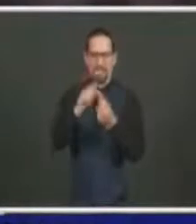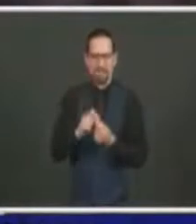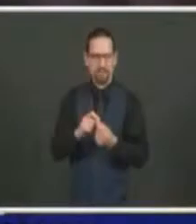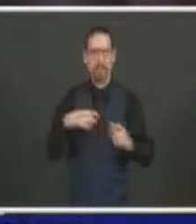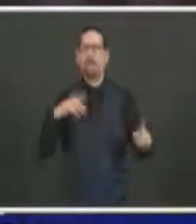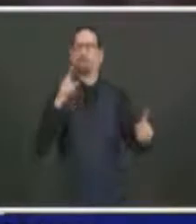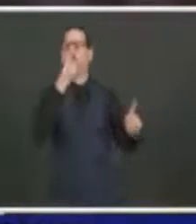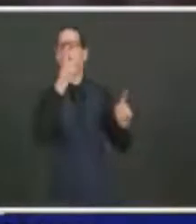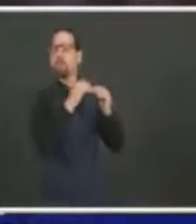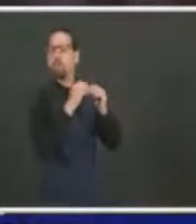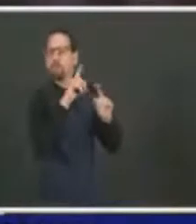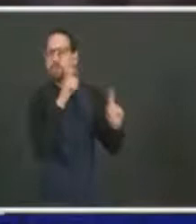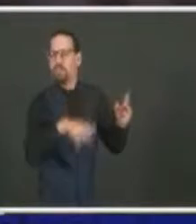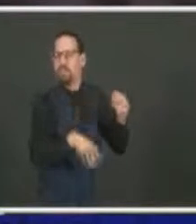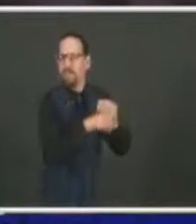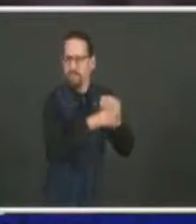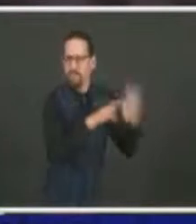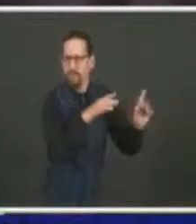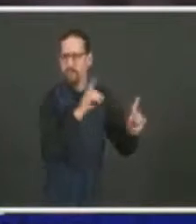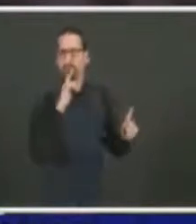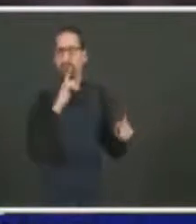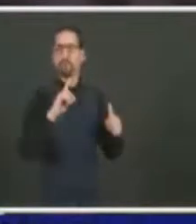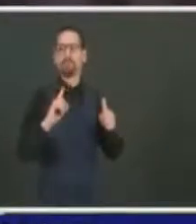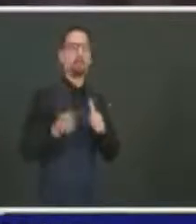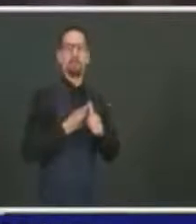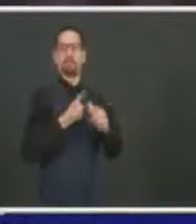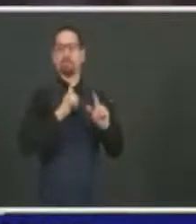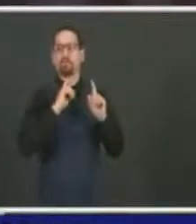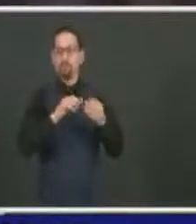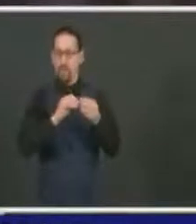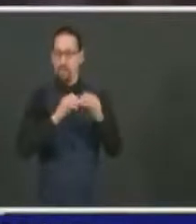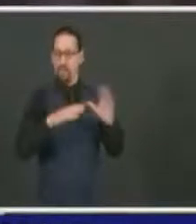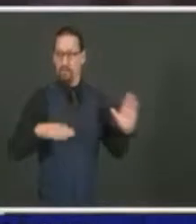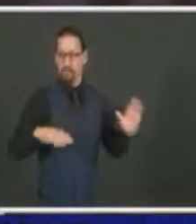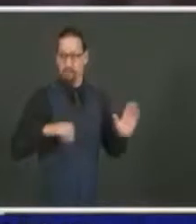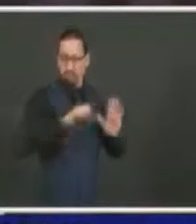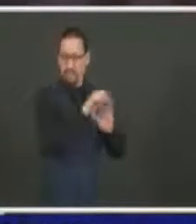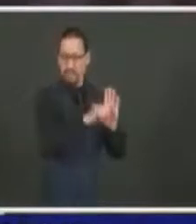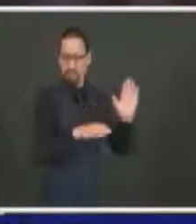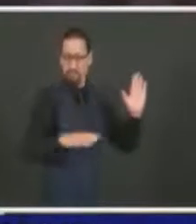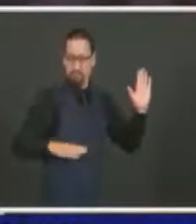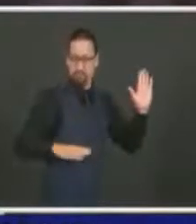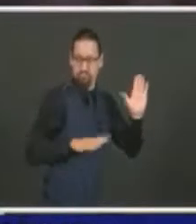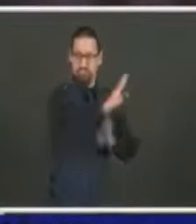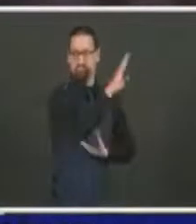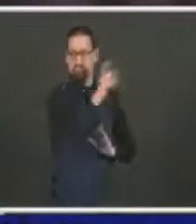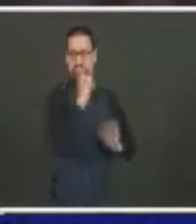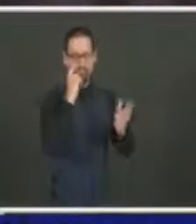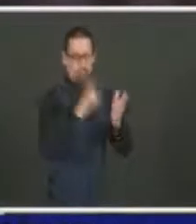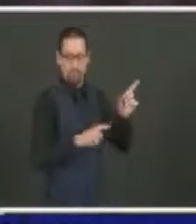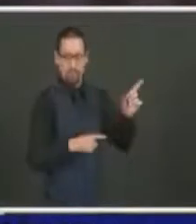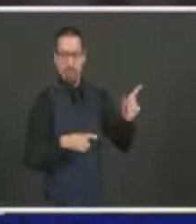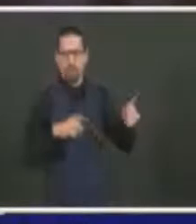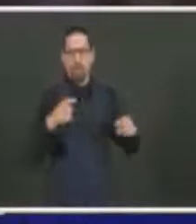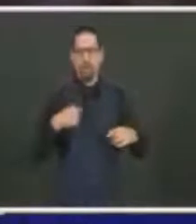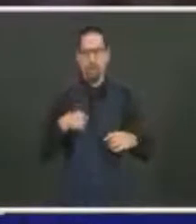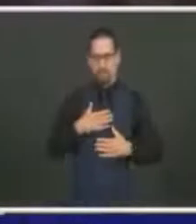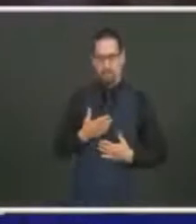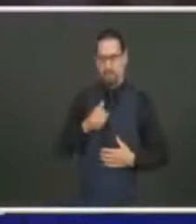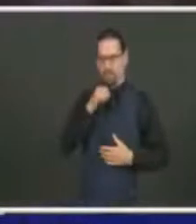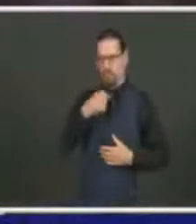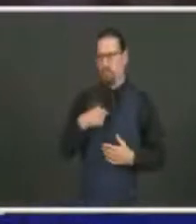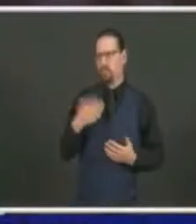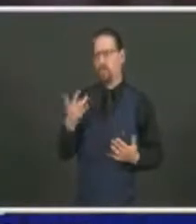last week when we first saw the real surge in other places of the country, you admitted we weren't quite certain exactly what